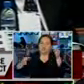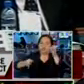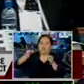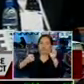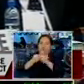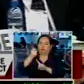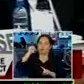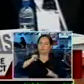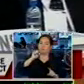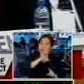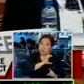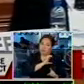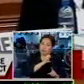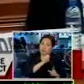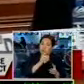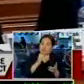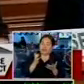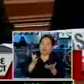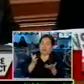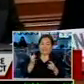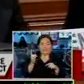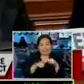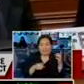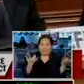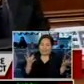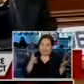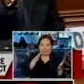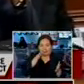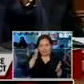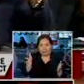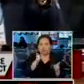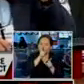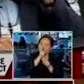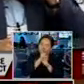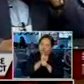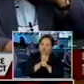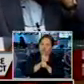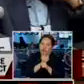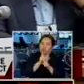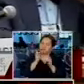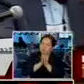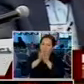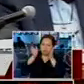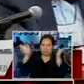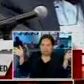Court, we cannot escape the reality that, in a larger sense,